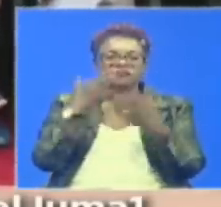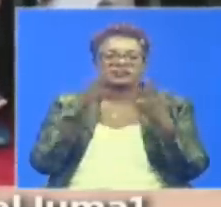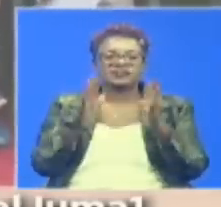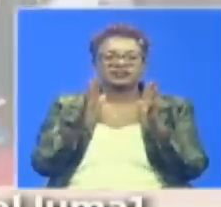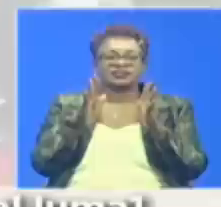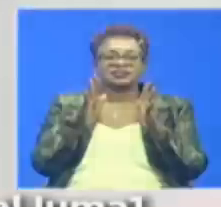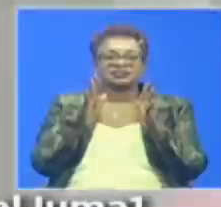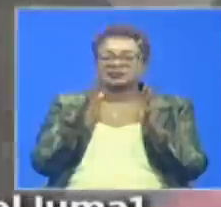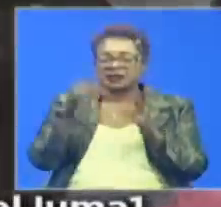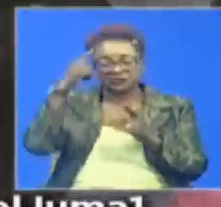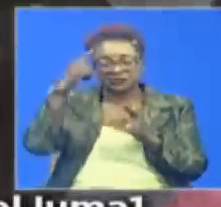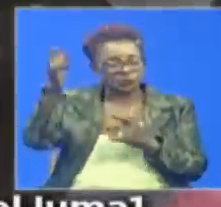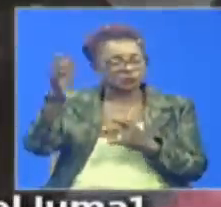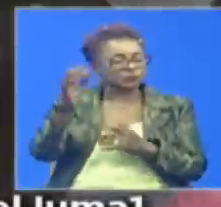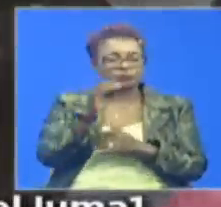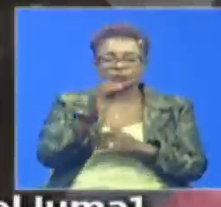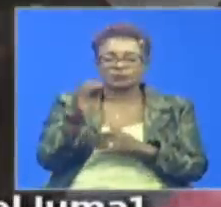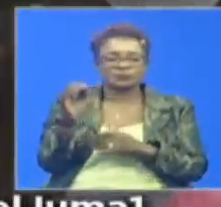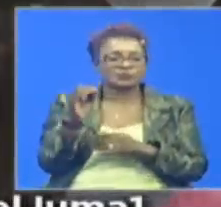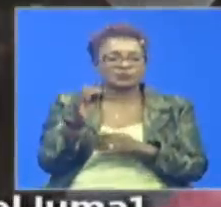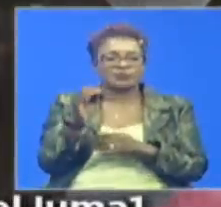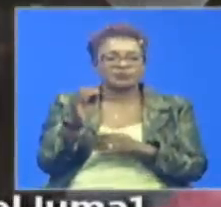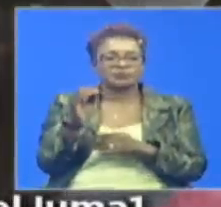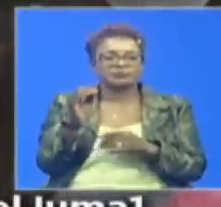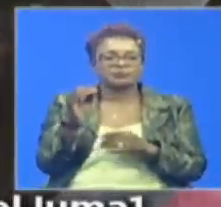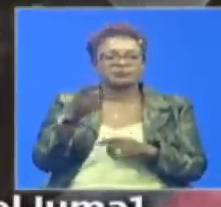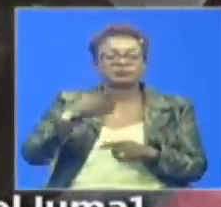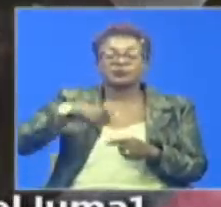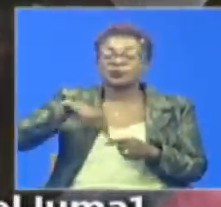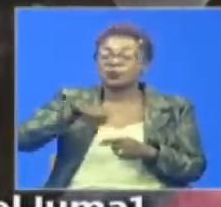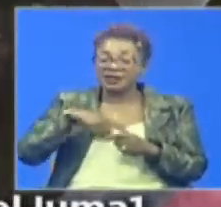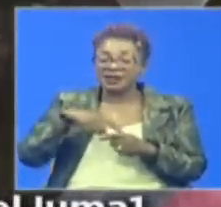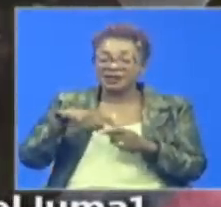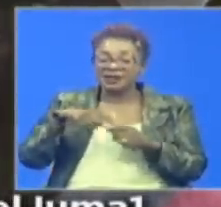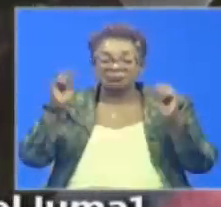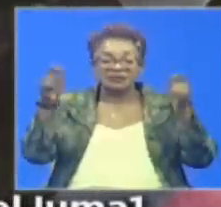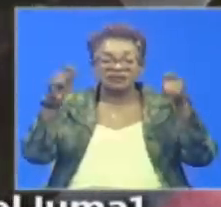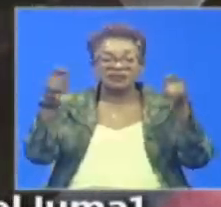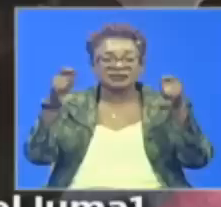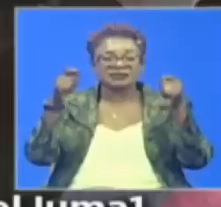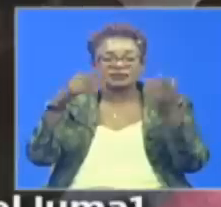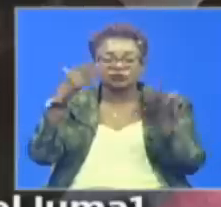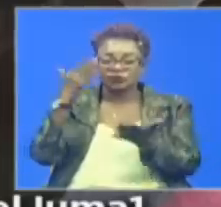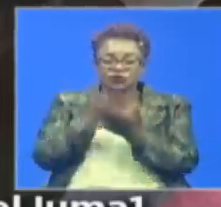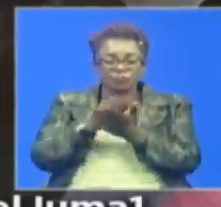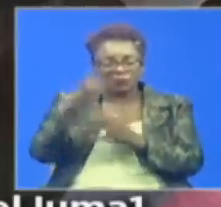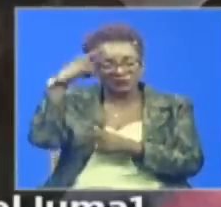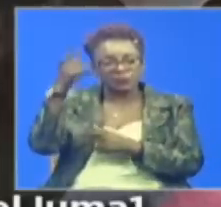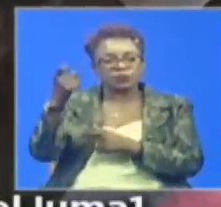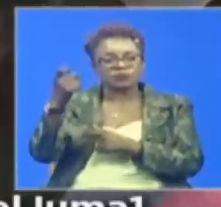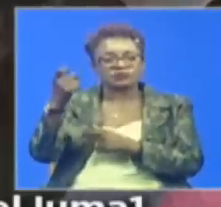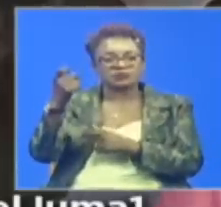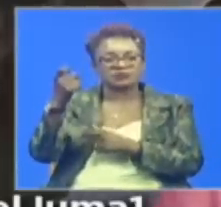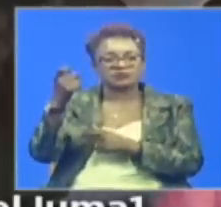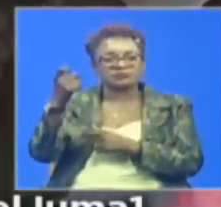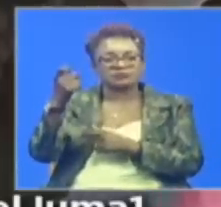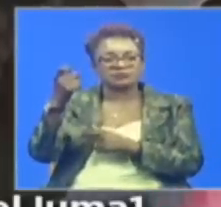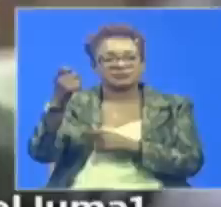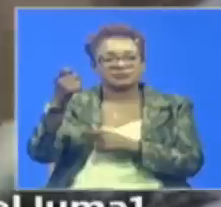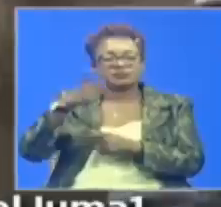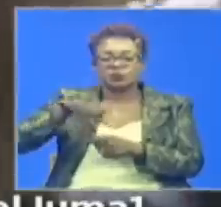kiburi here. Na sisi wafugaji tuwache kiburi. Unajua sisi wafugaji tuko na kiburi sana,